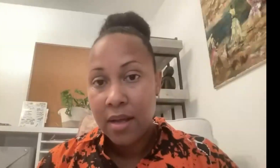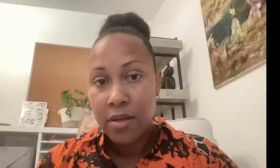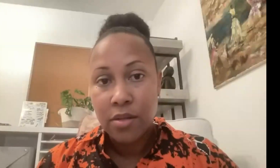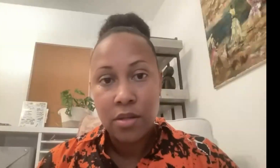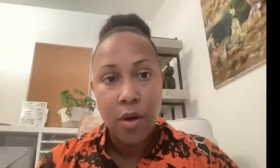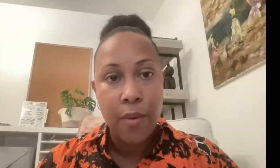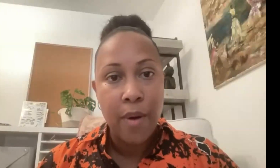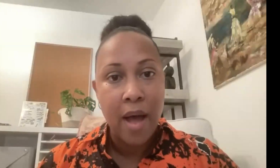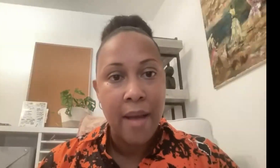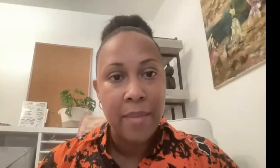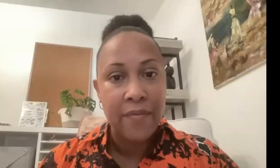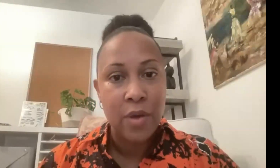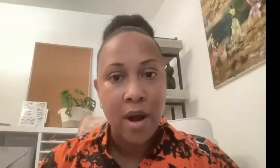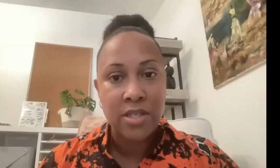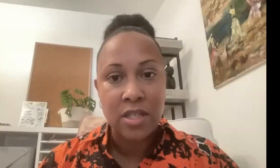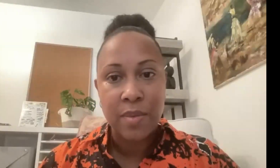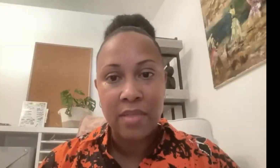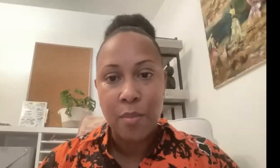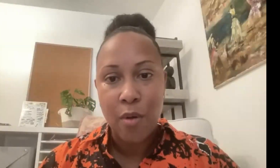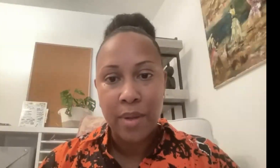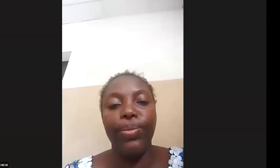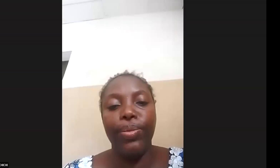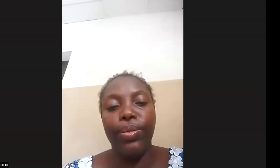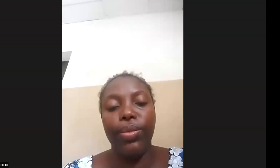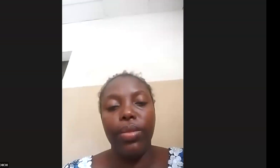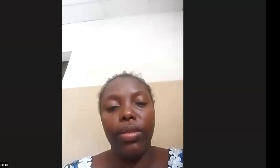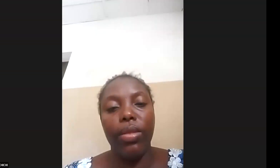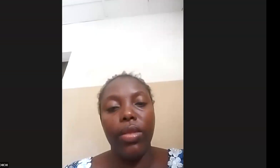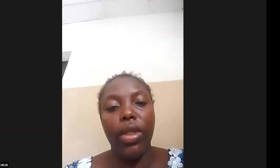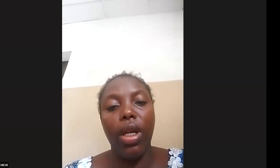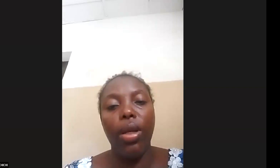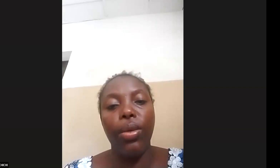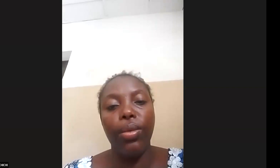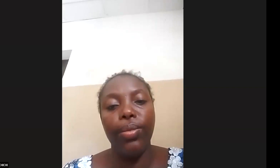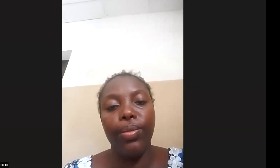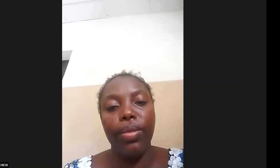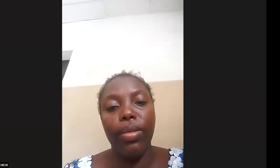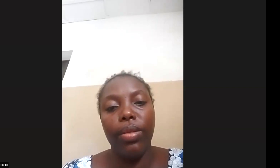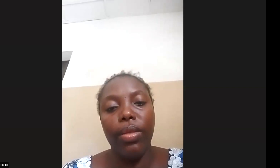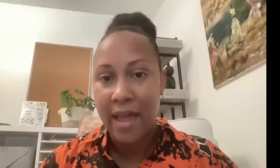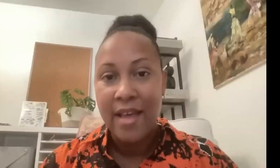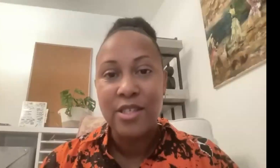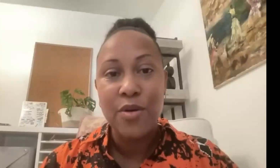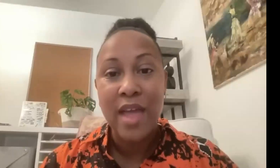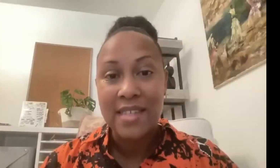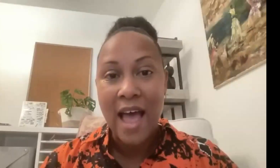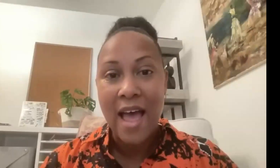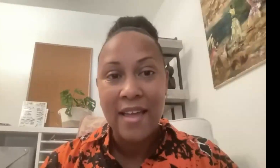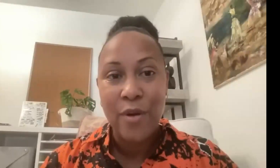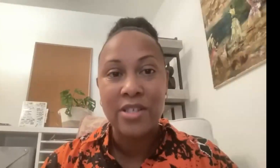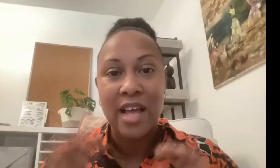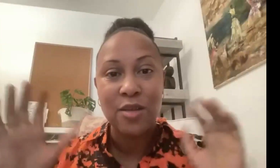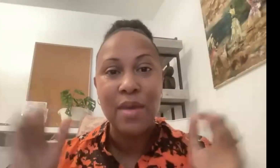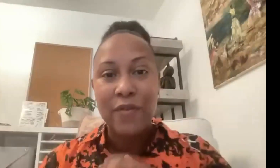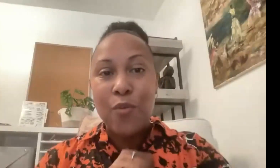women. So if you are a gentleman at the moment, yes? Hello. Okay, so yes,